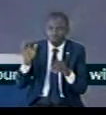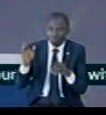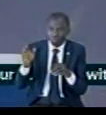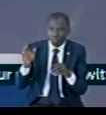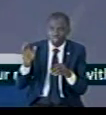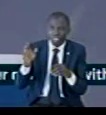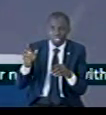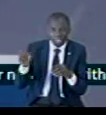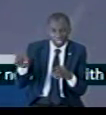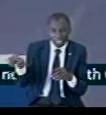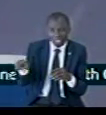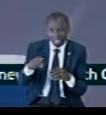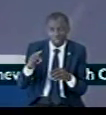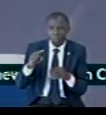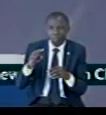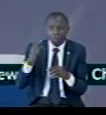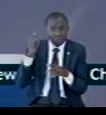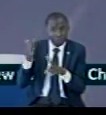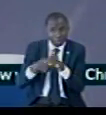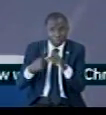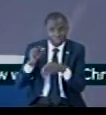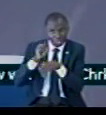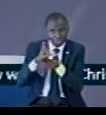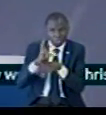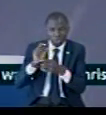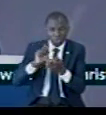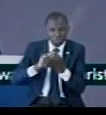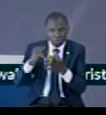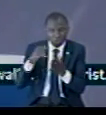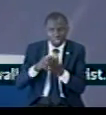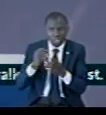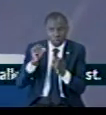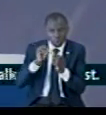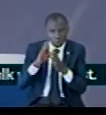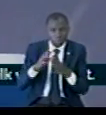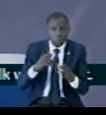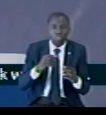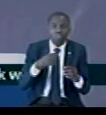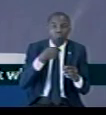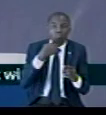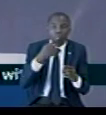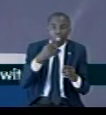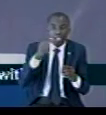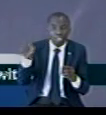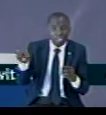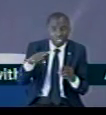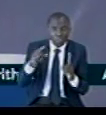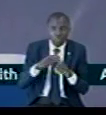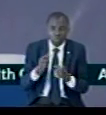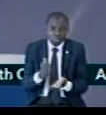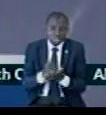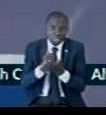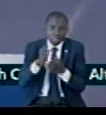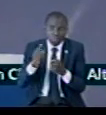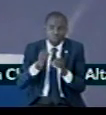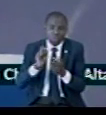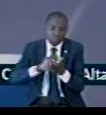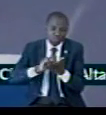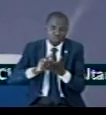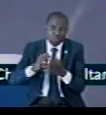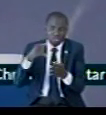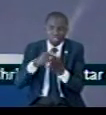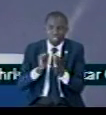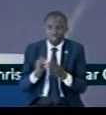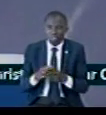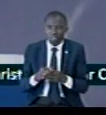Cover the clusters you have been appointed to. keep standing